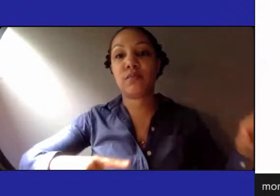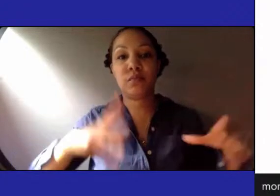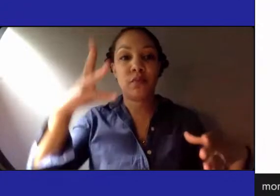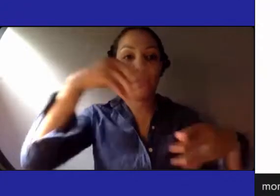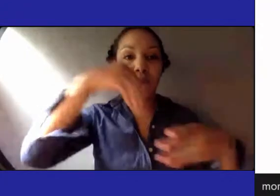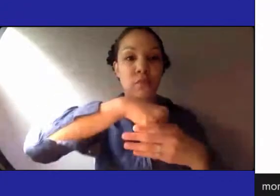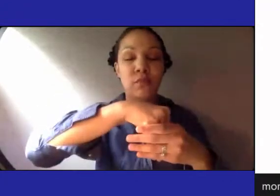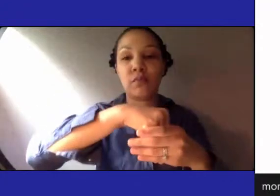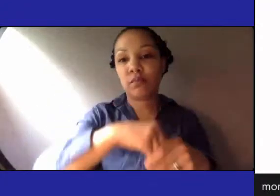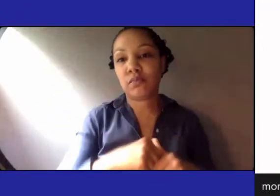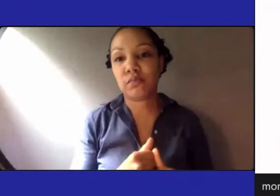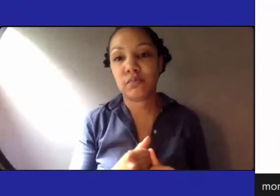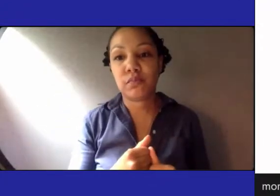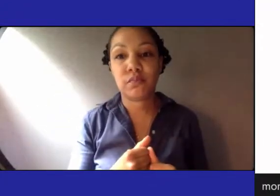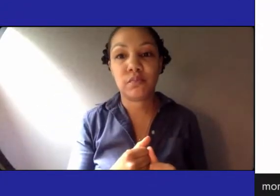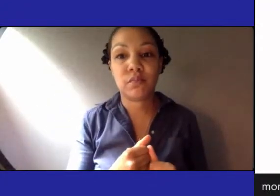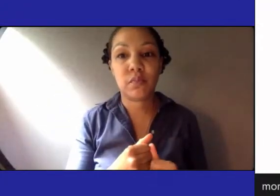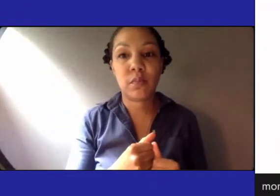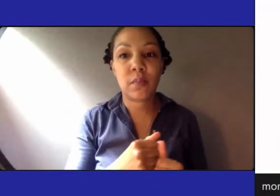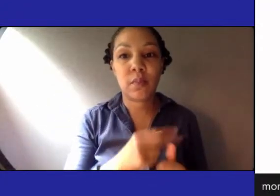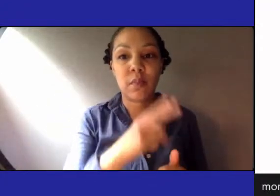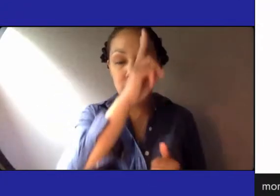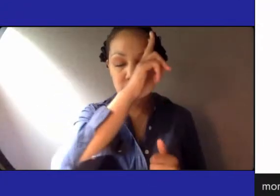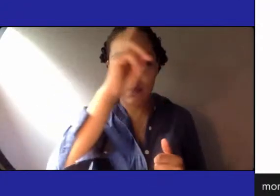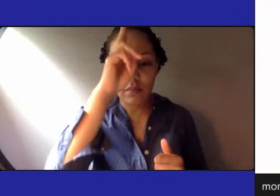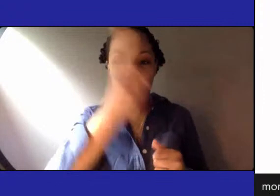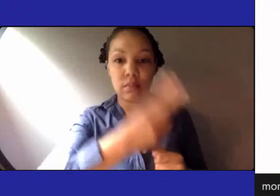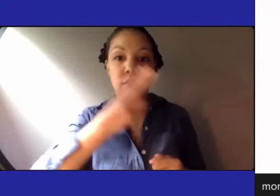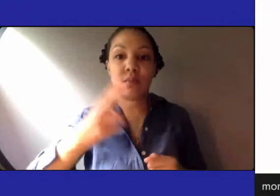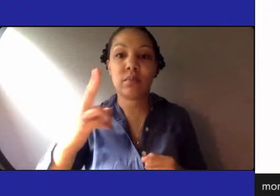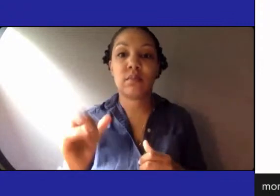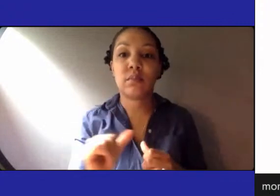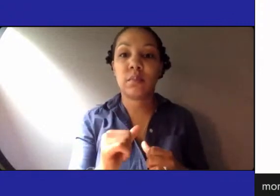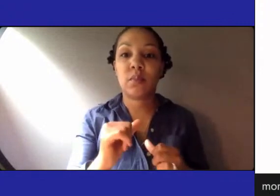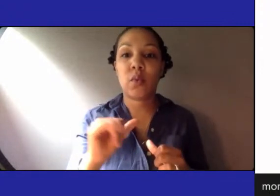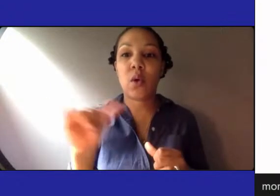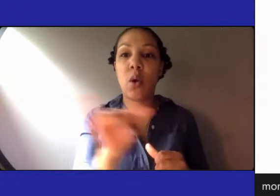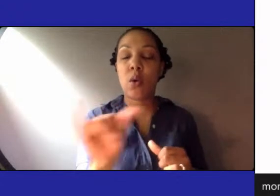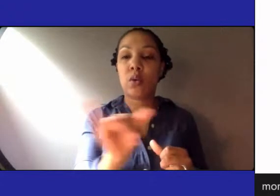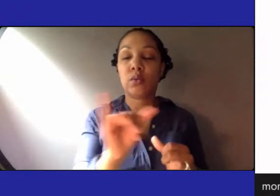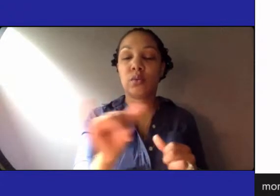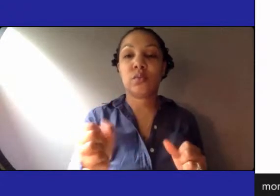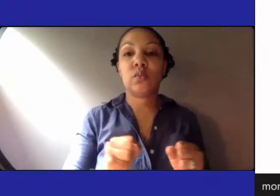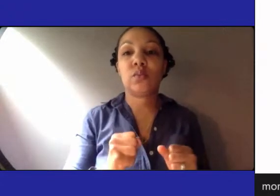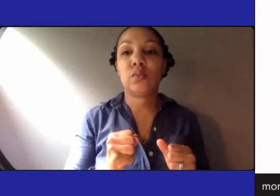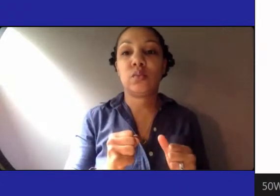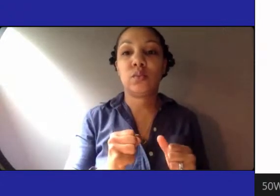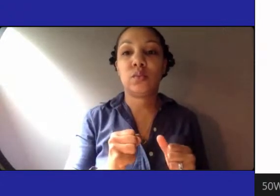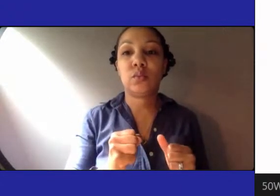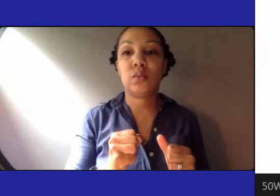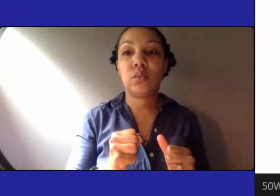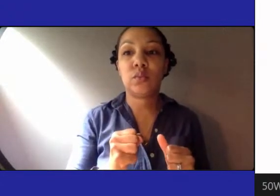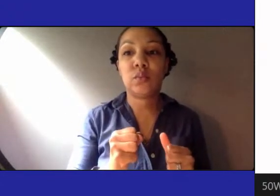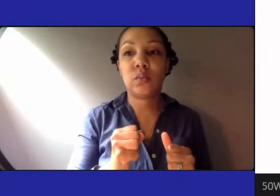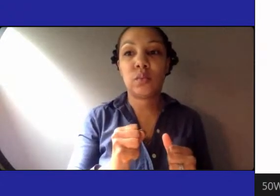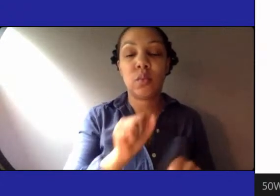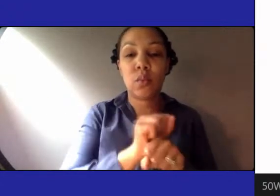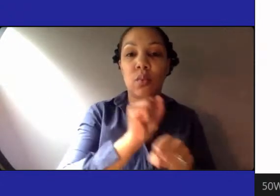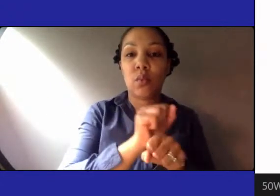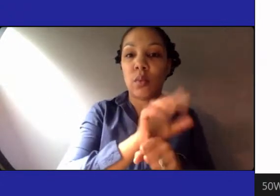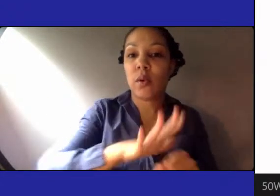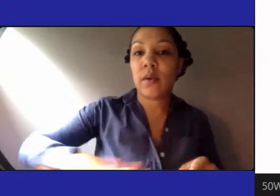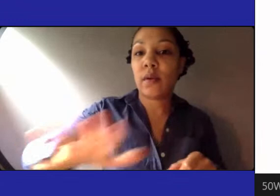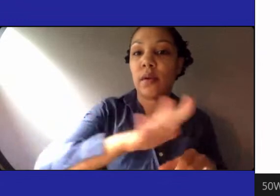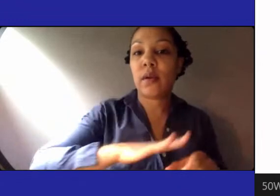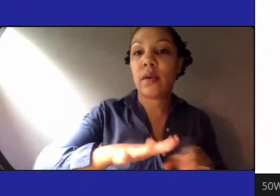City Health and Hospitals aims to contribute to a healthcare landscape and workforce environment free of discrimination or